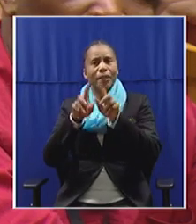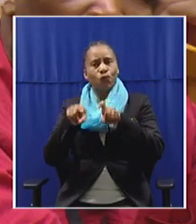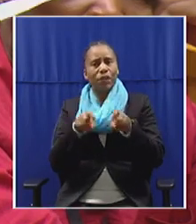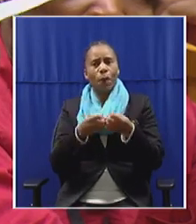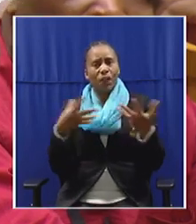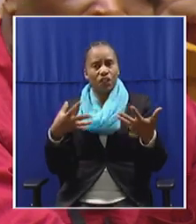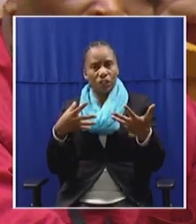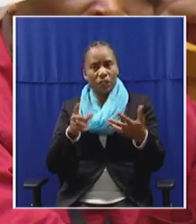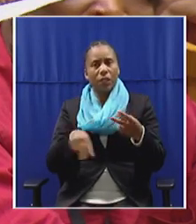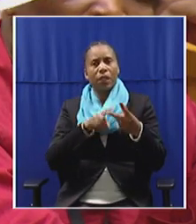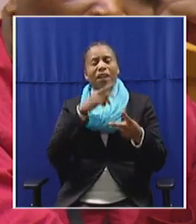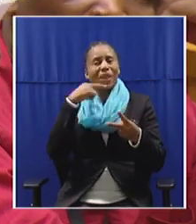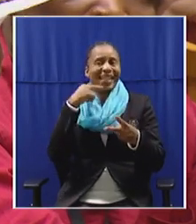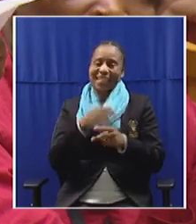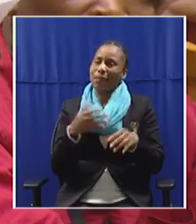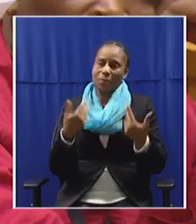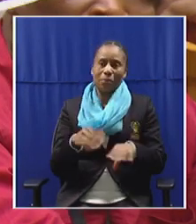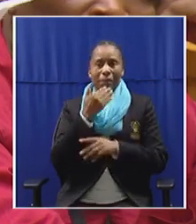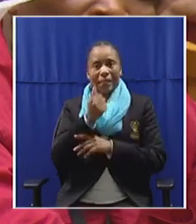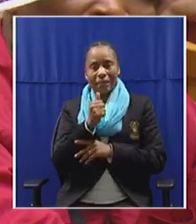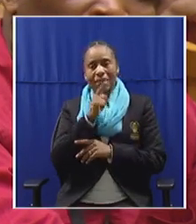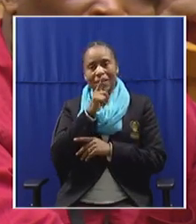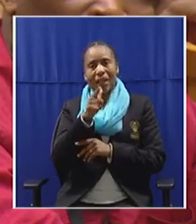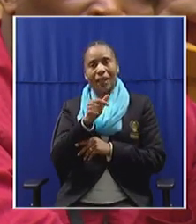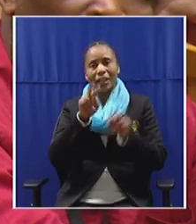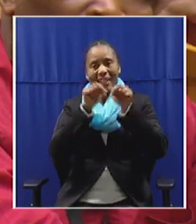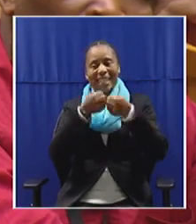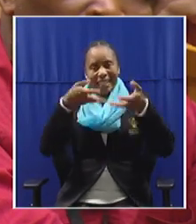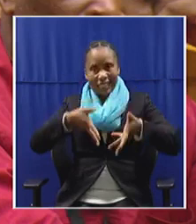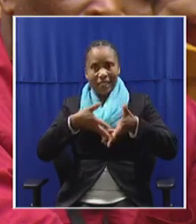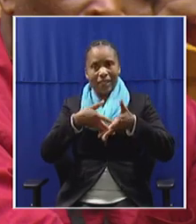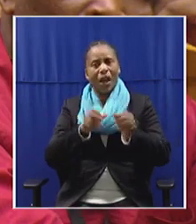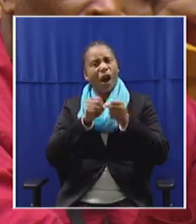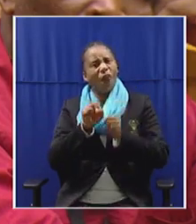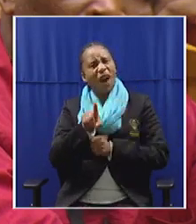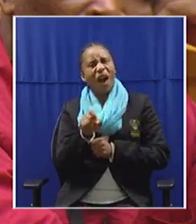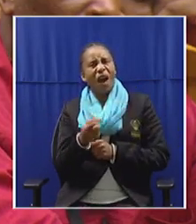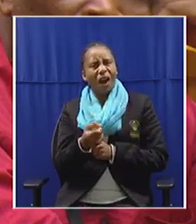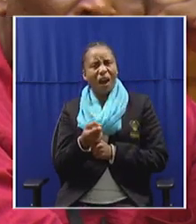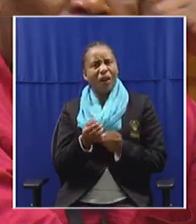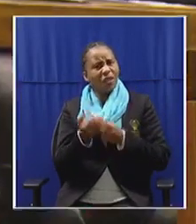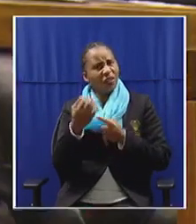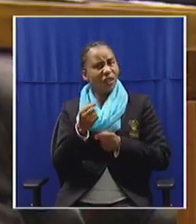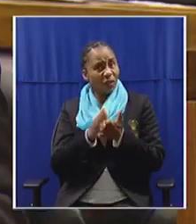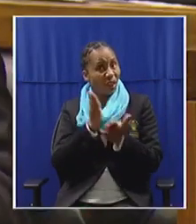speaking, can you tell this nation how far are you towards achieving this goal? Thank you.